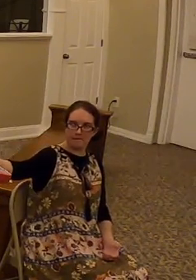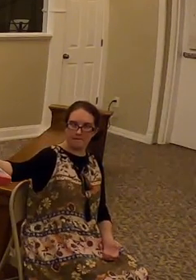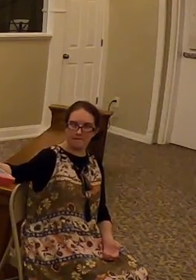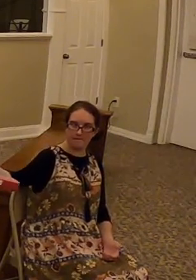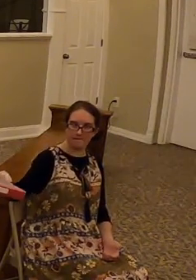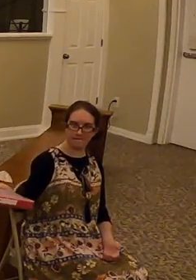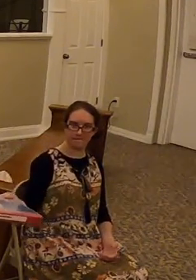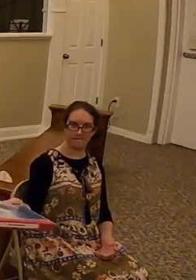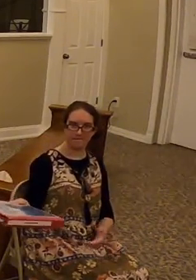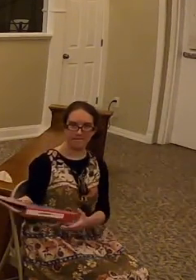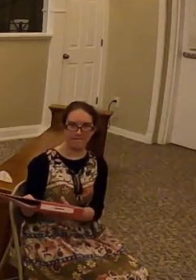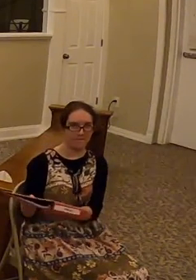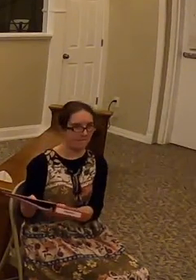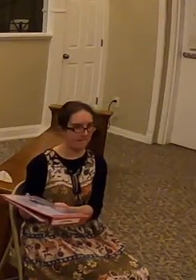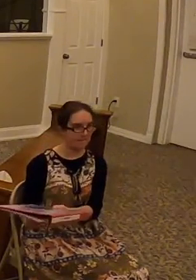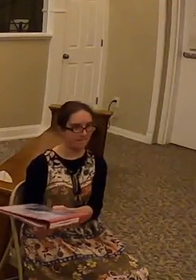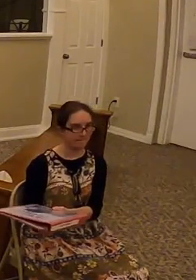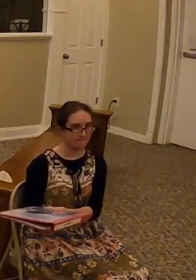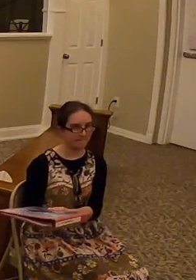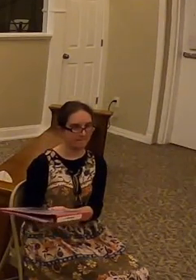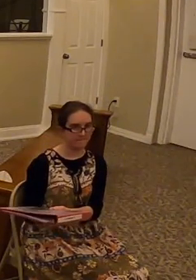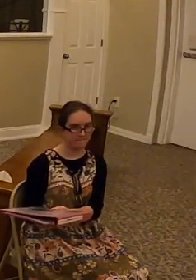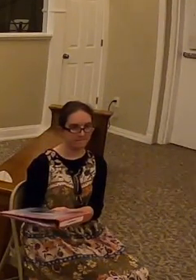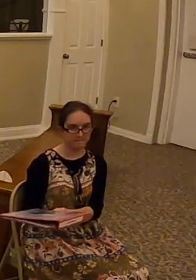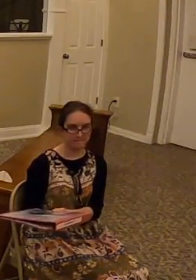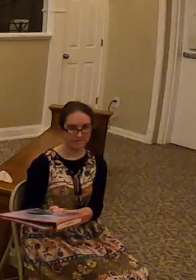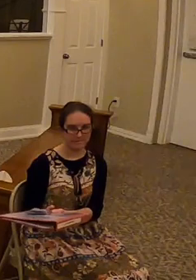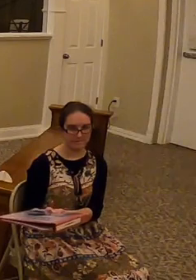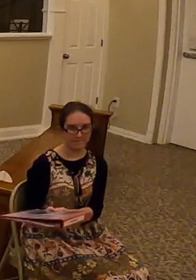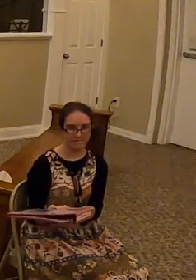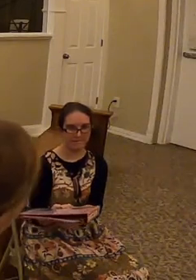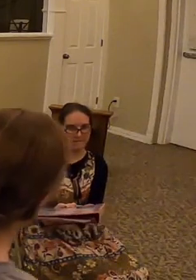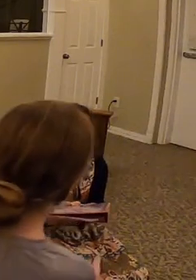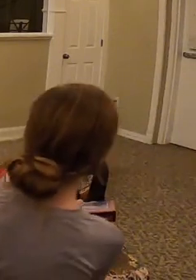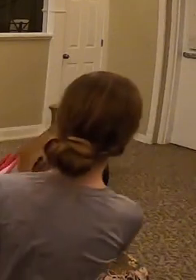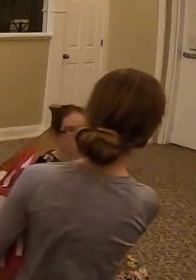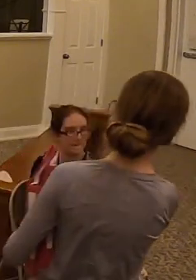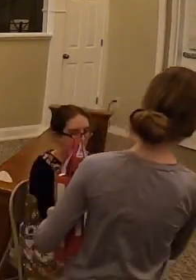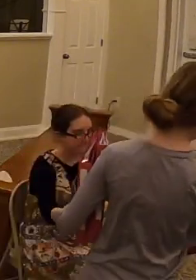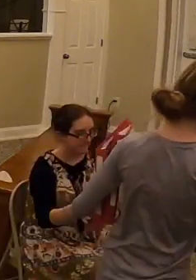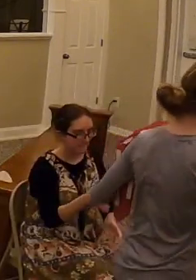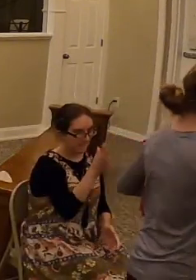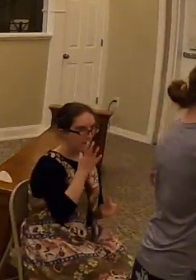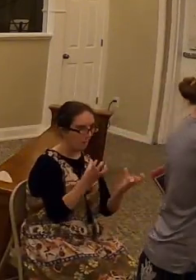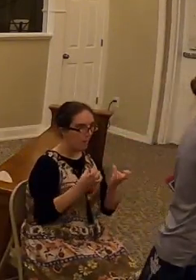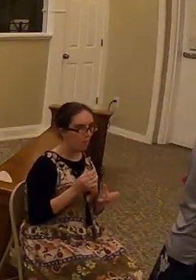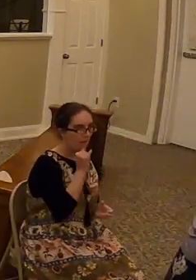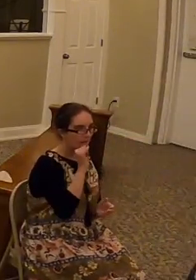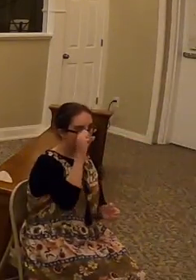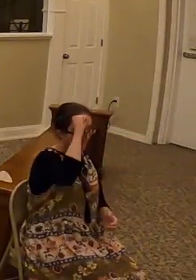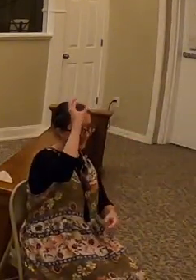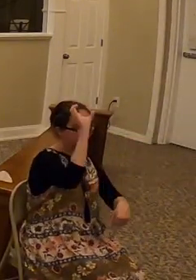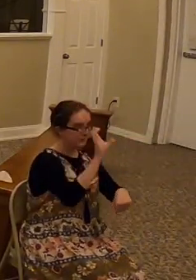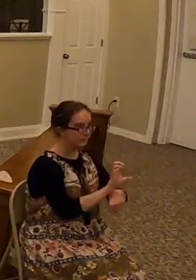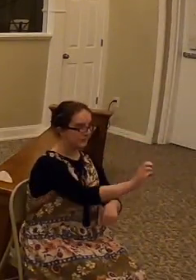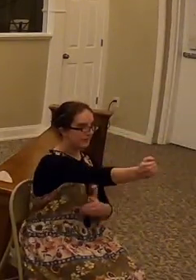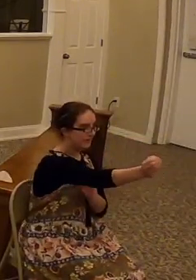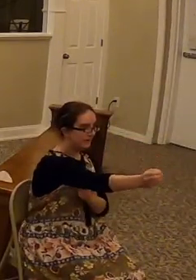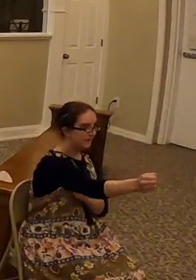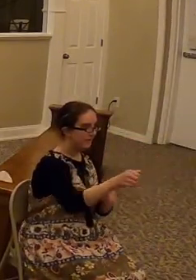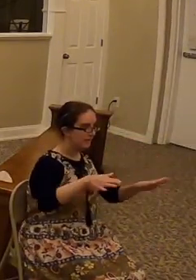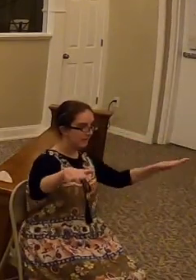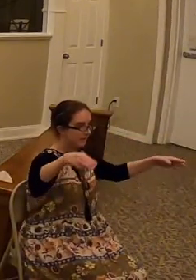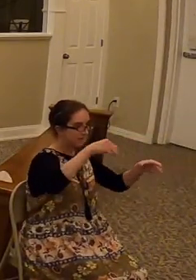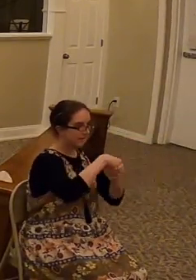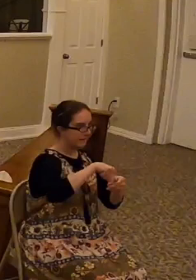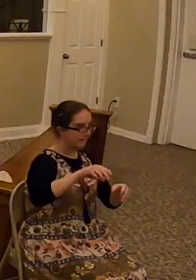go, the fivefold ministry is to keep the church body in line with the Word of God. God's desire is that His church which soar